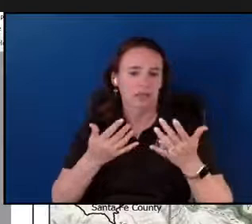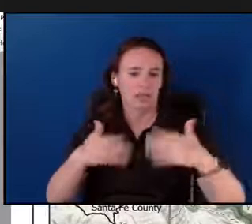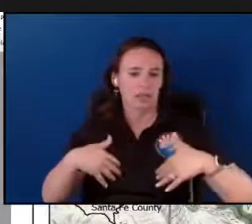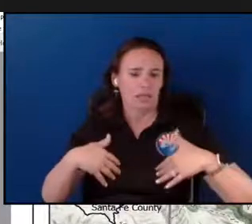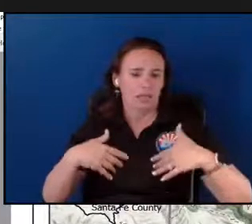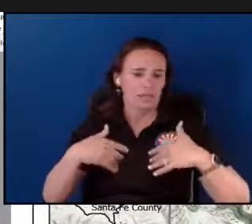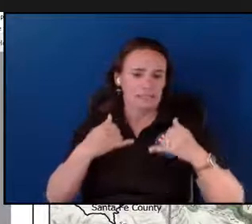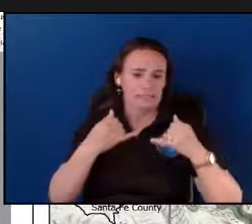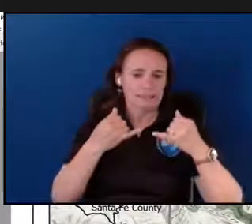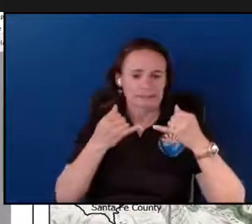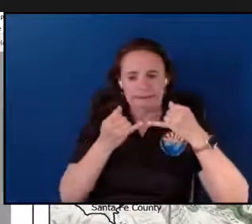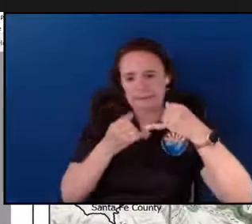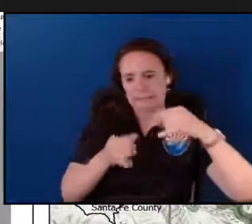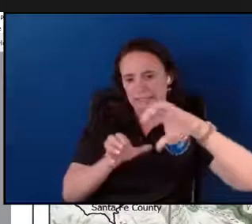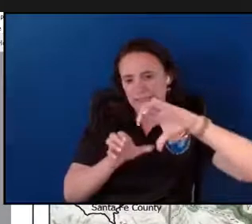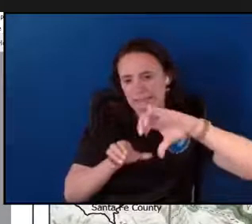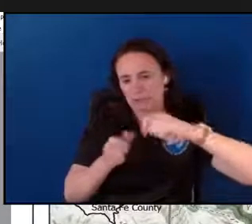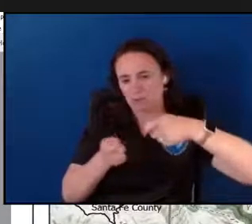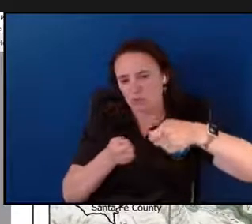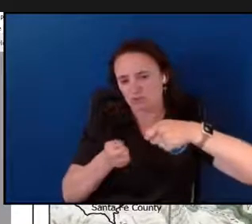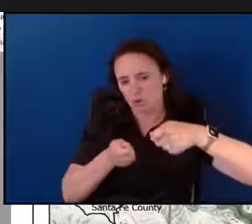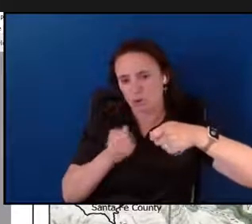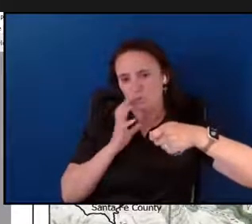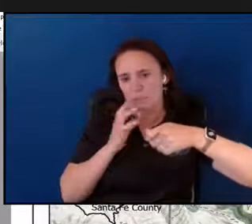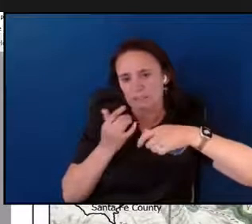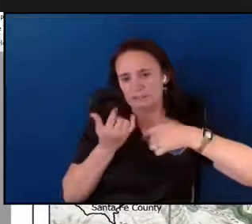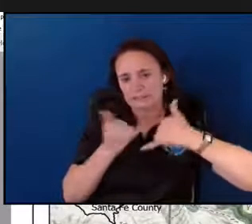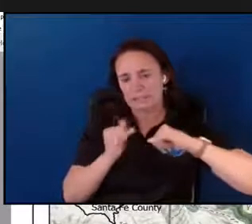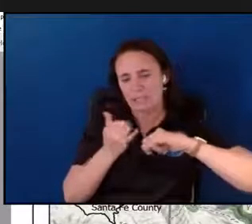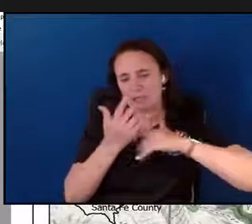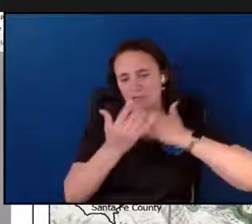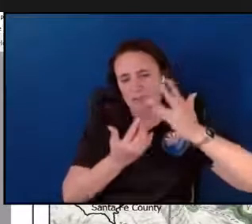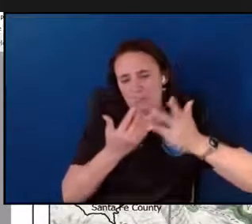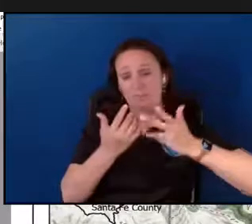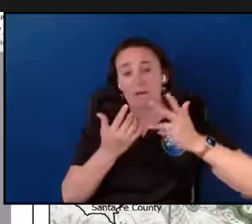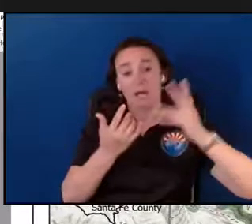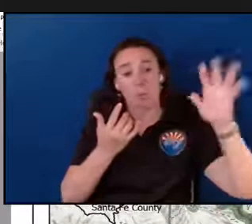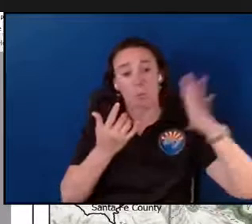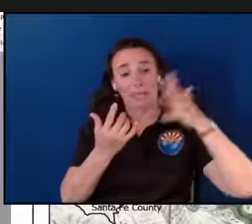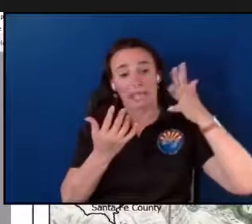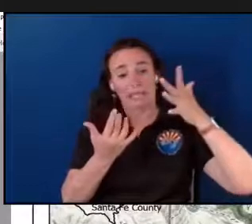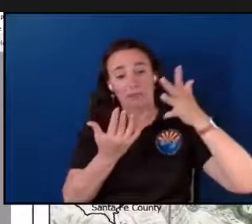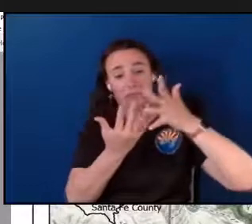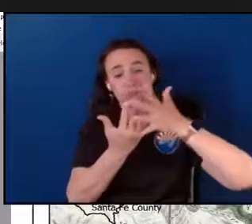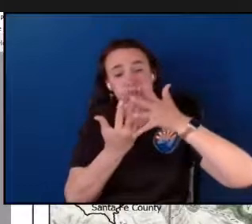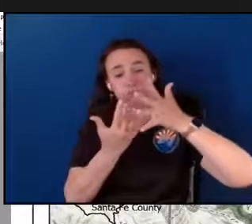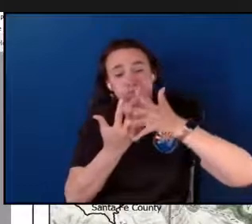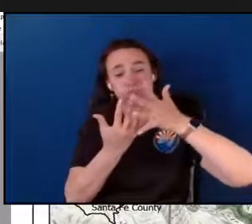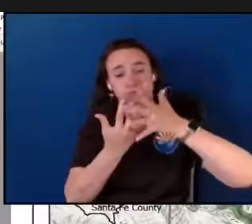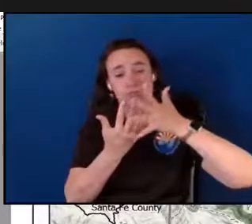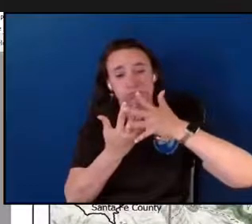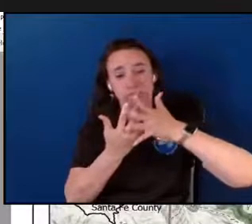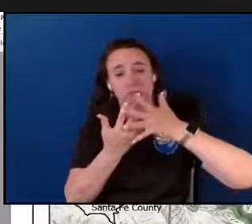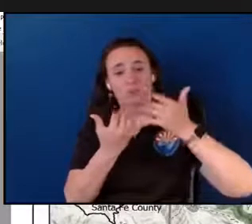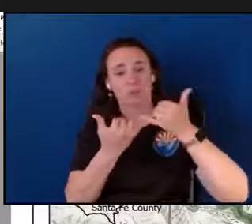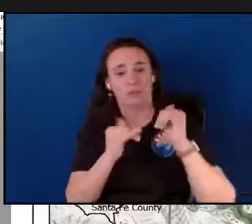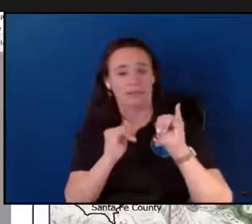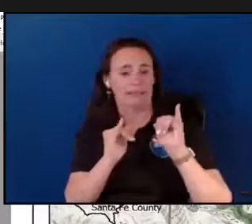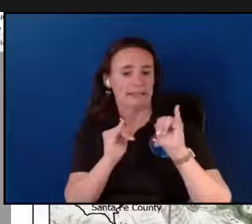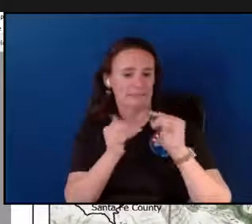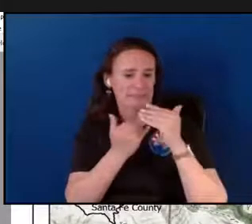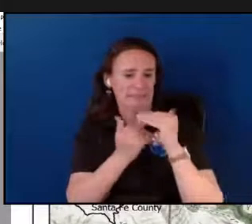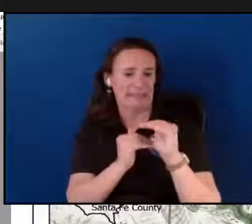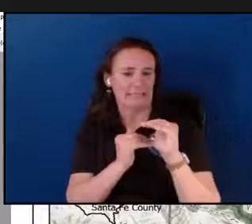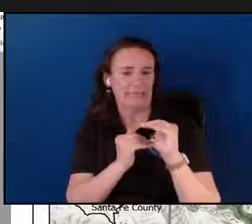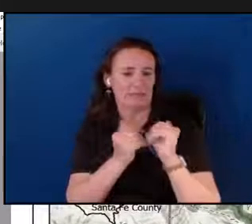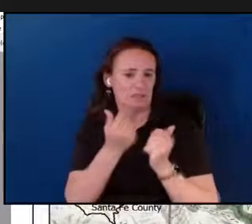move around. However, that wind, it has to fight against that wind, which is going to be a good thing, so it's going to limit the growth. Most of that growth in there